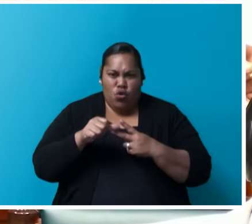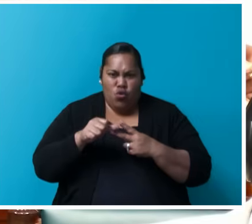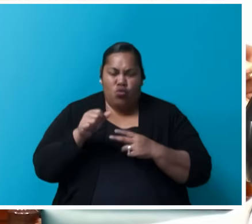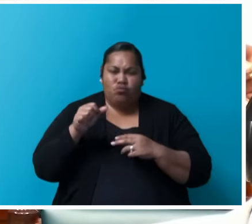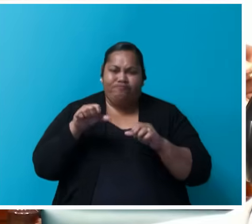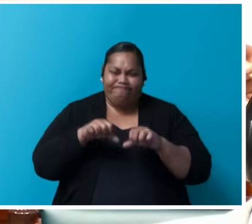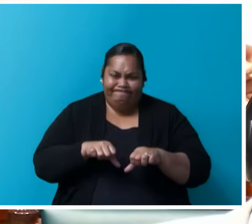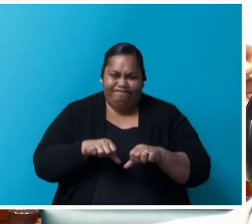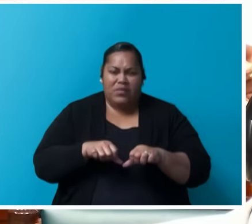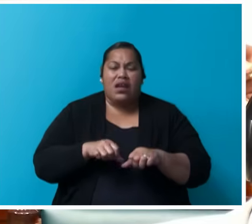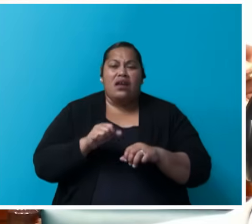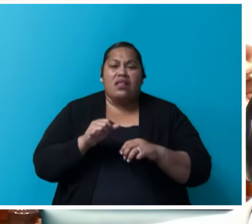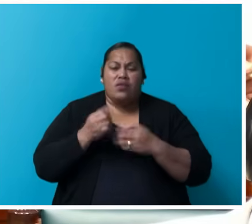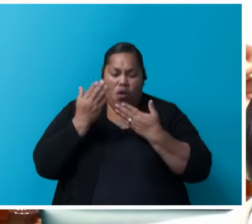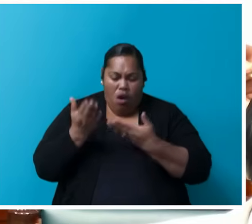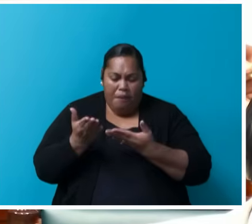The Honorable Prime Minister